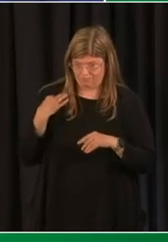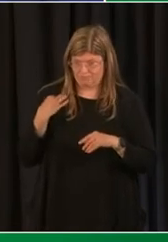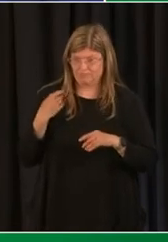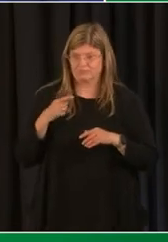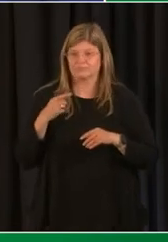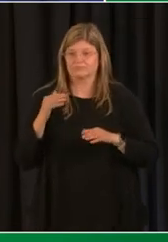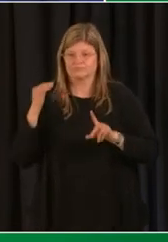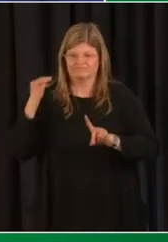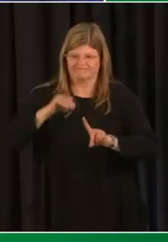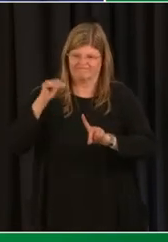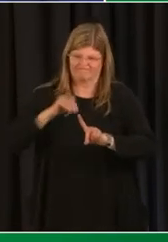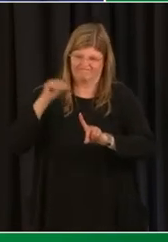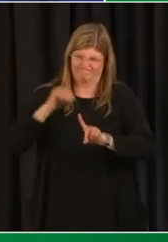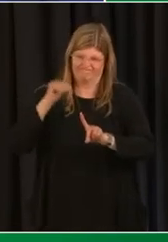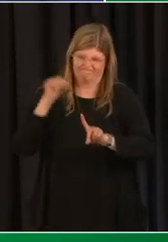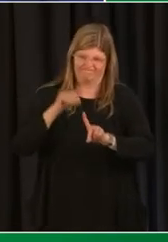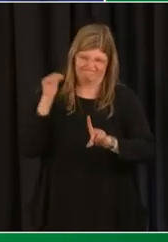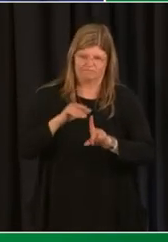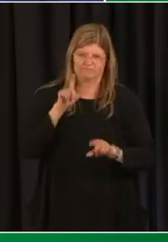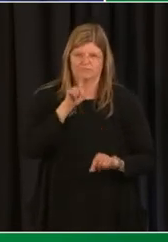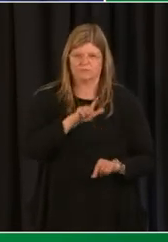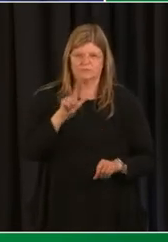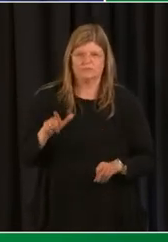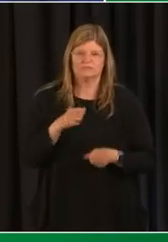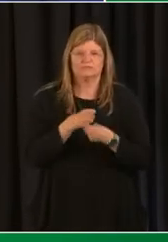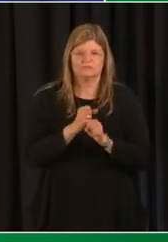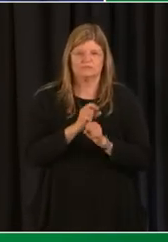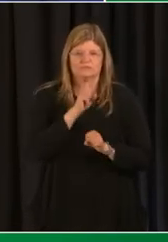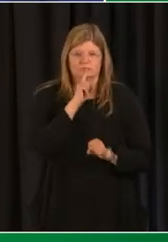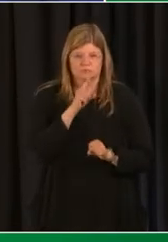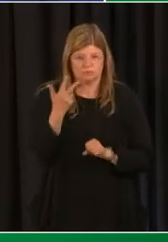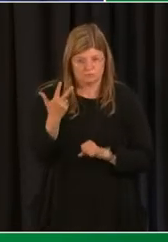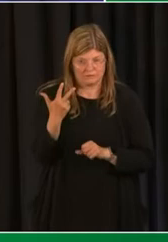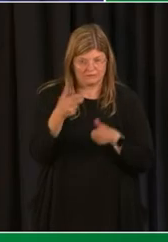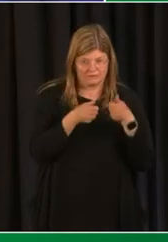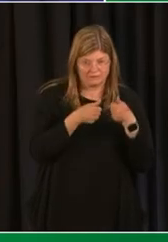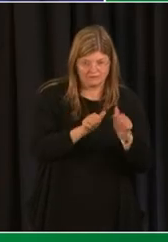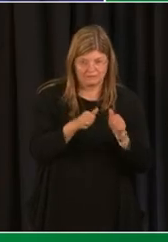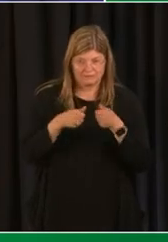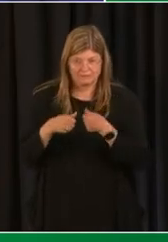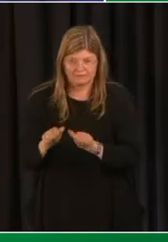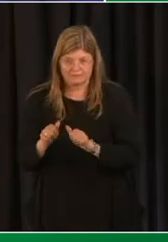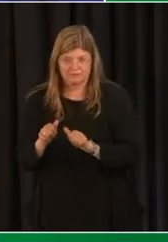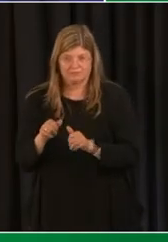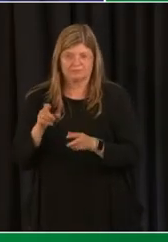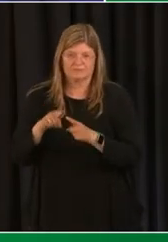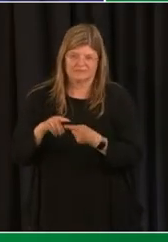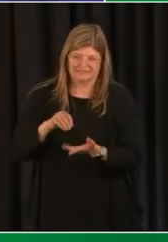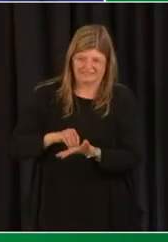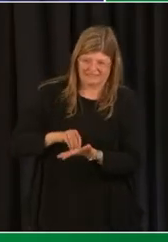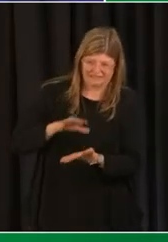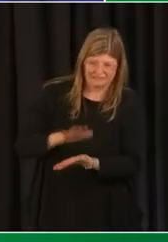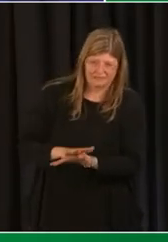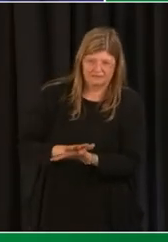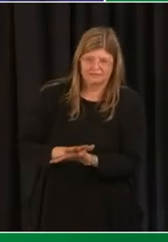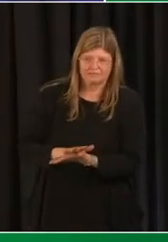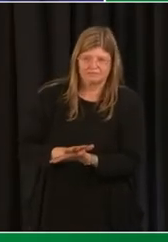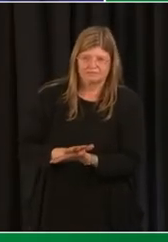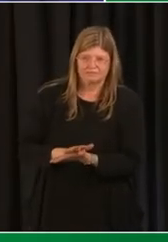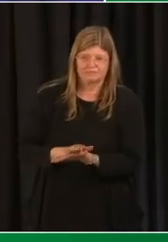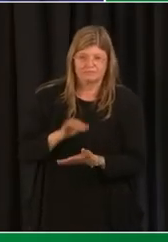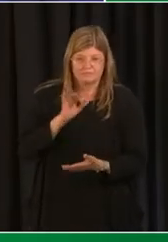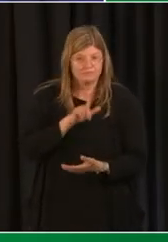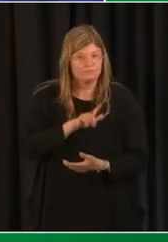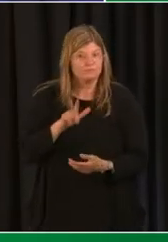their documents. If we will make 3 attempts to obtain that document on behalf of the tenant. If the